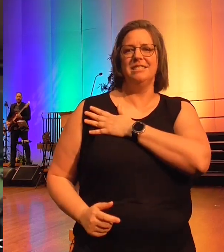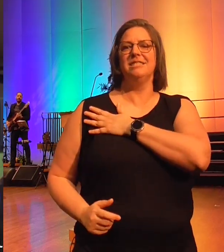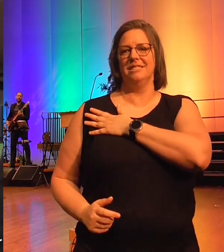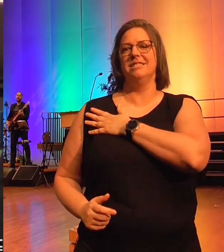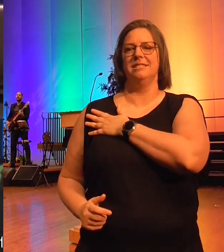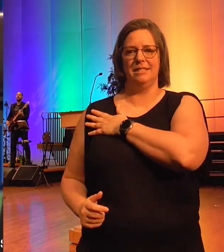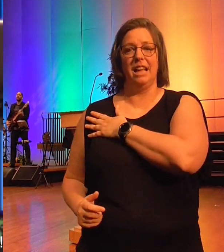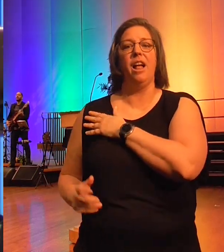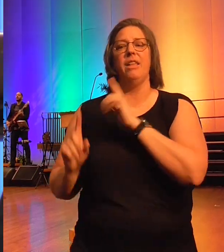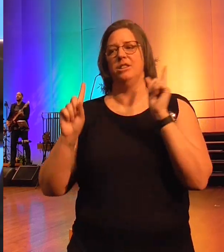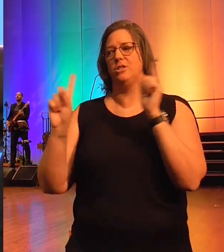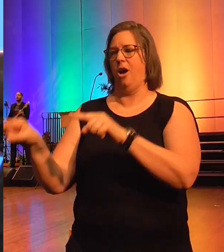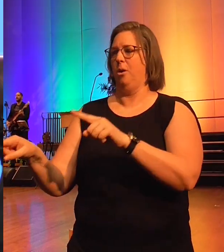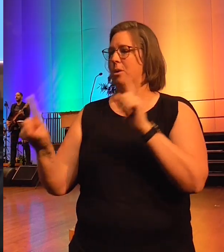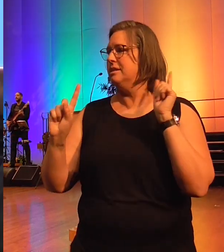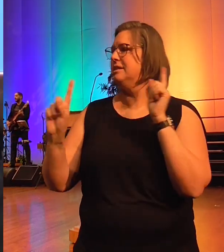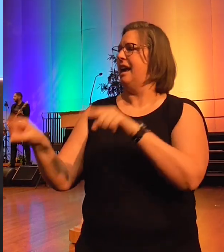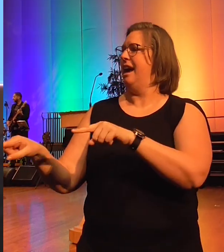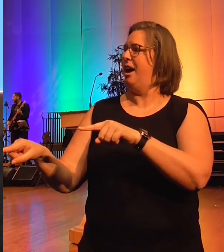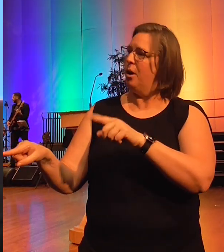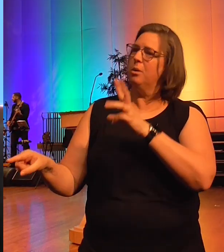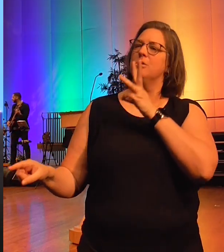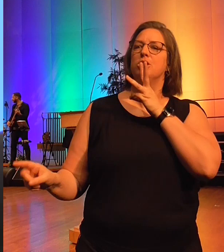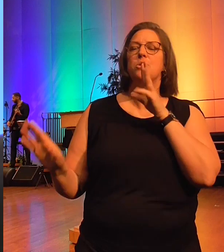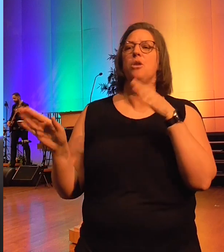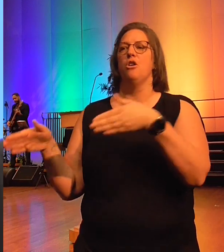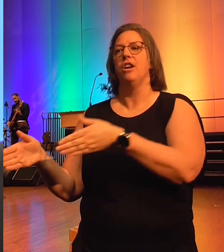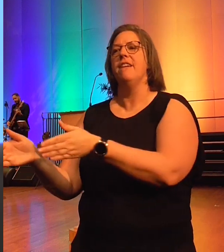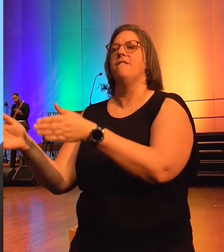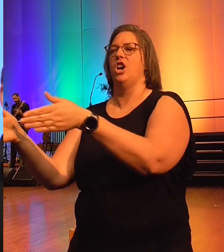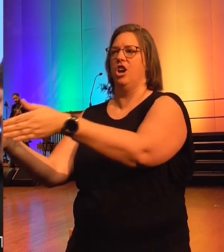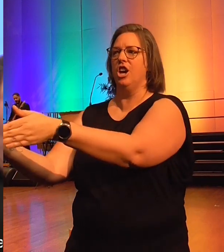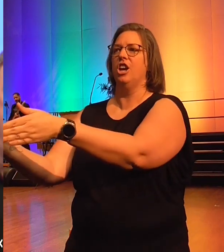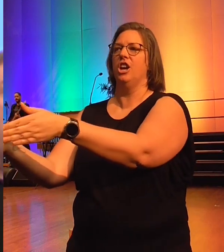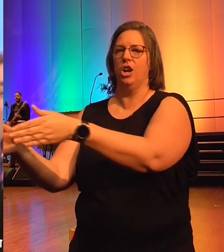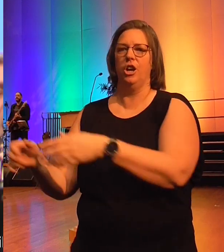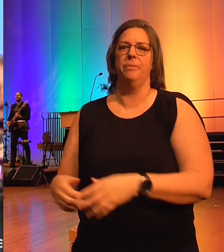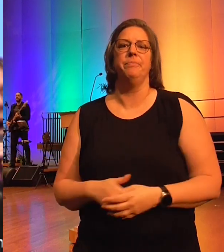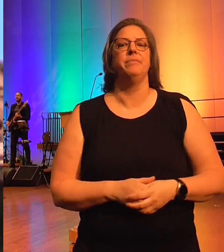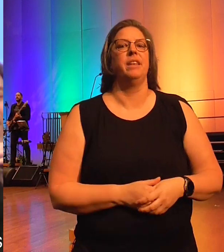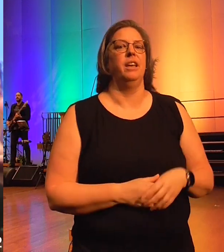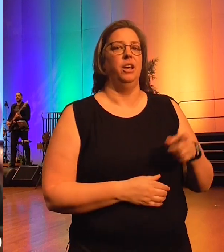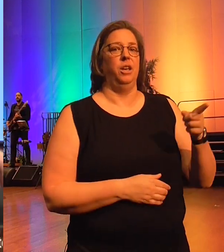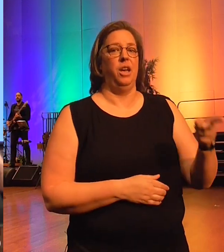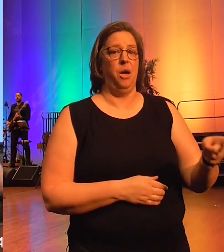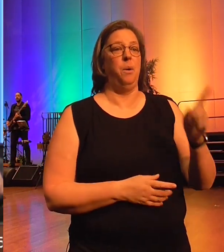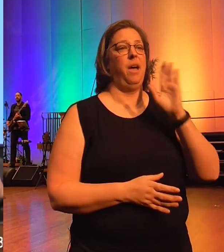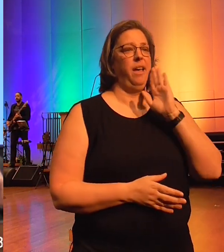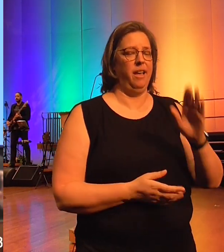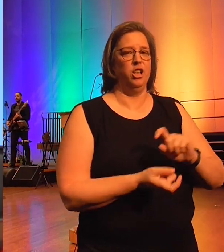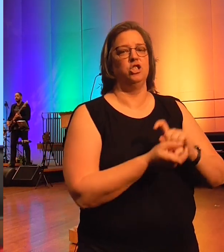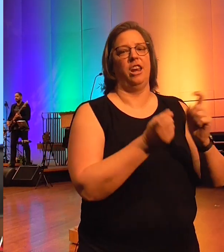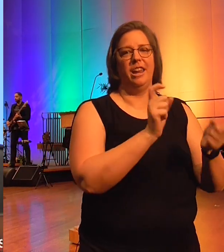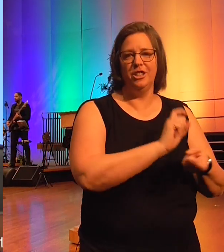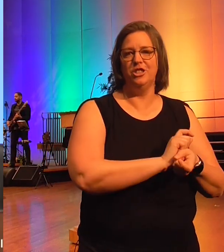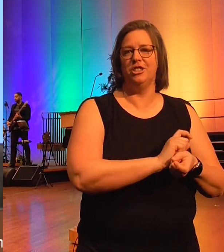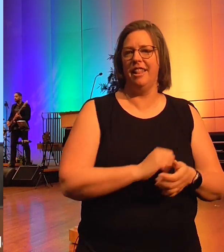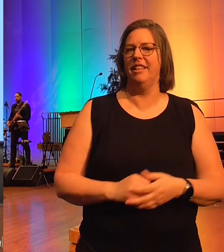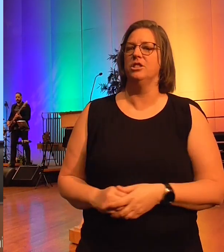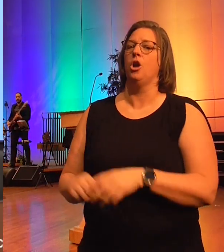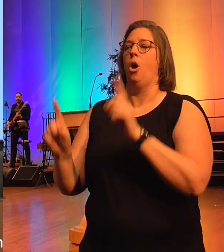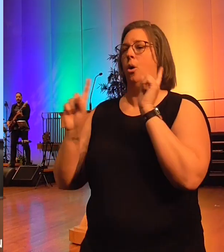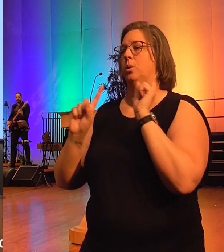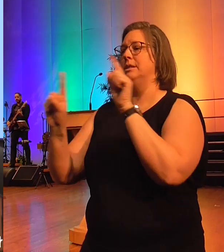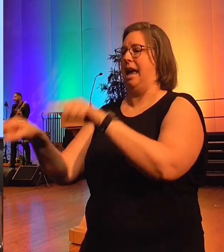go down, down, down to the river. Will be changed. Let's